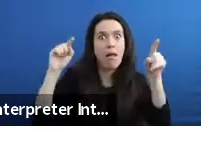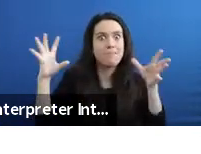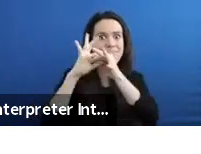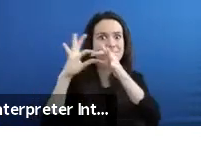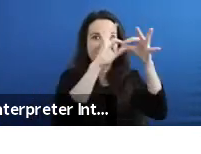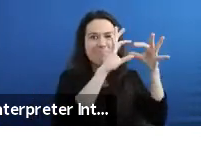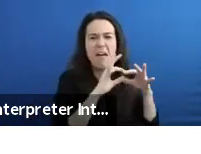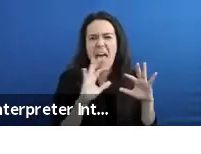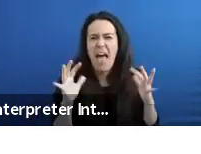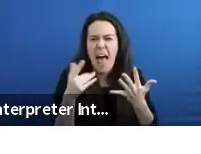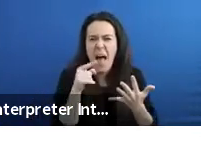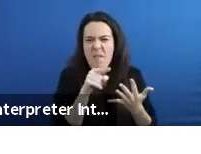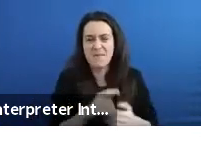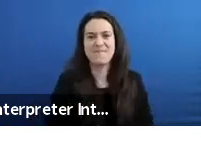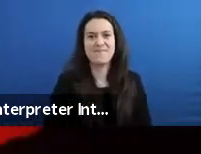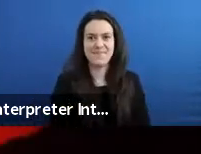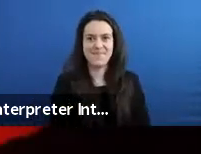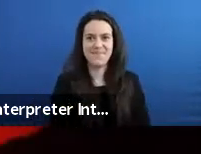and beyond.